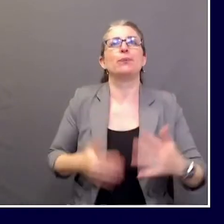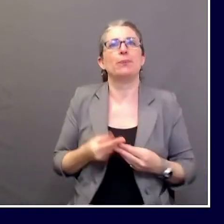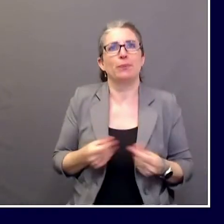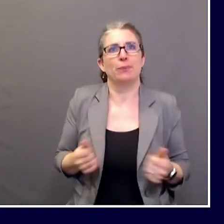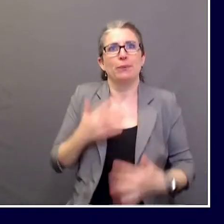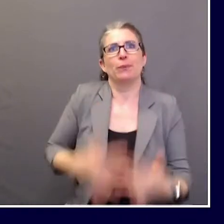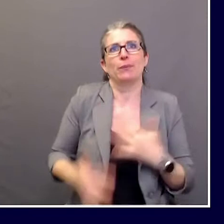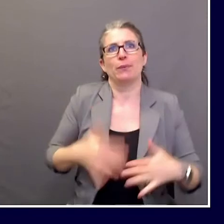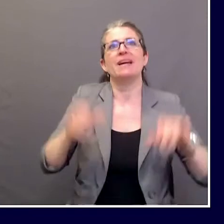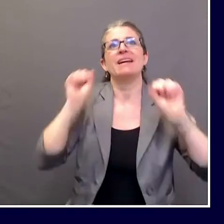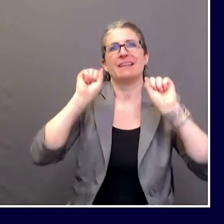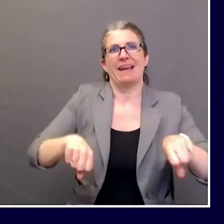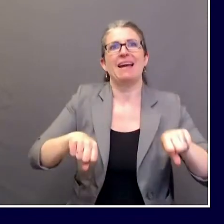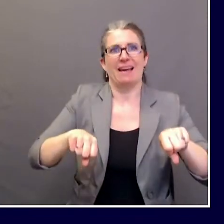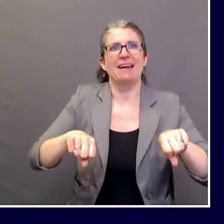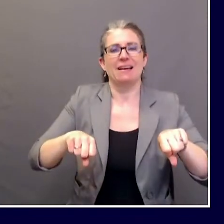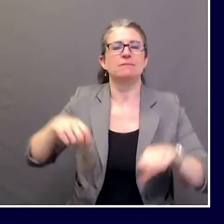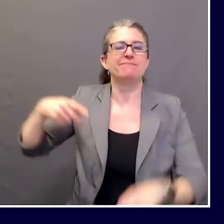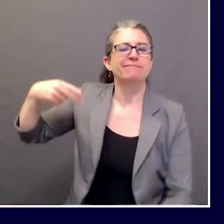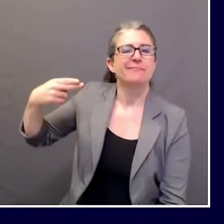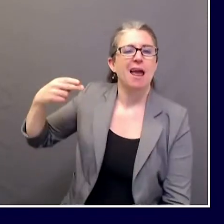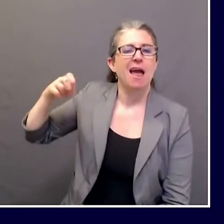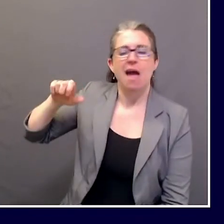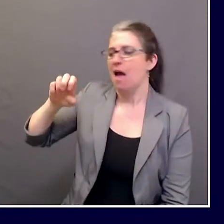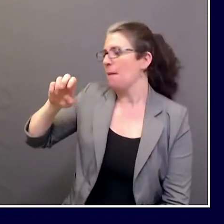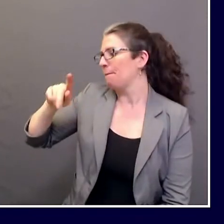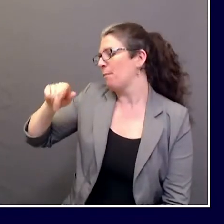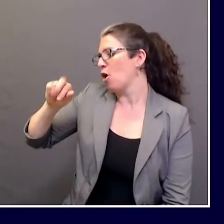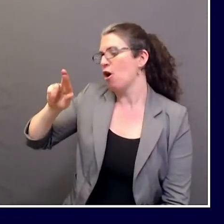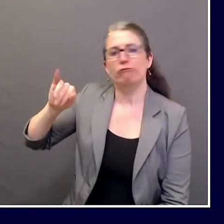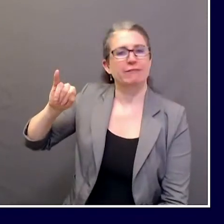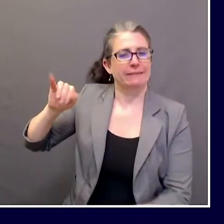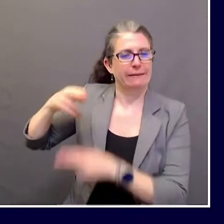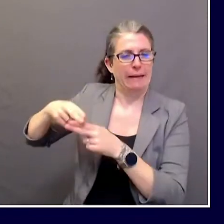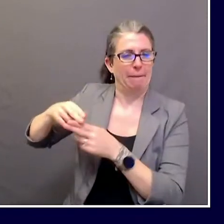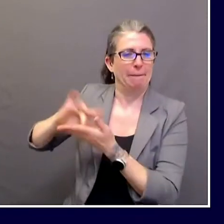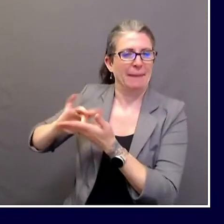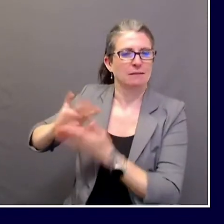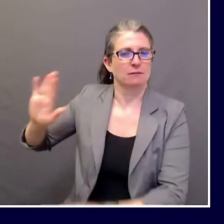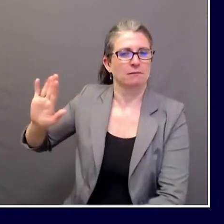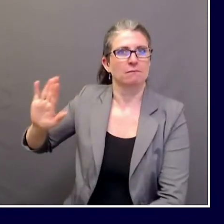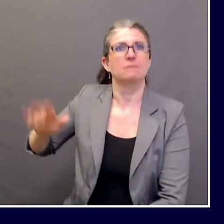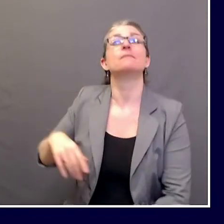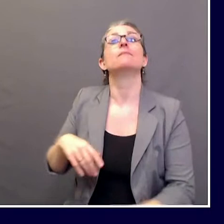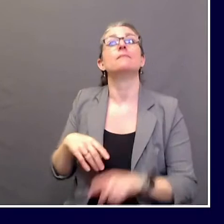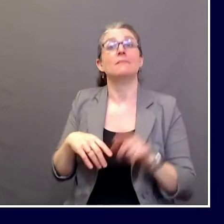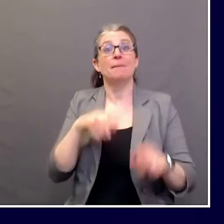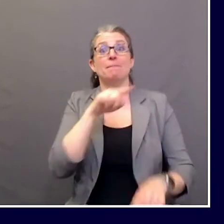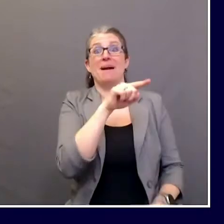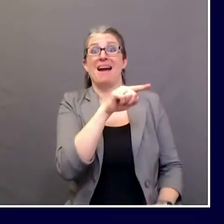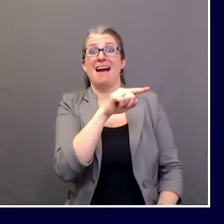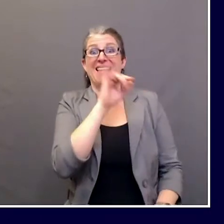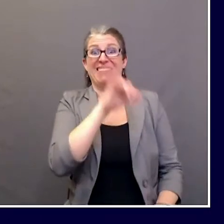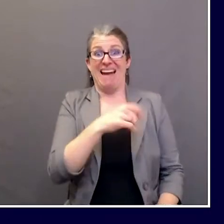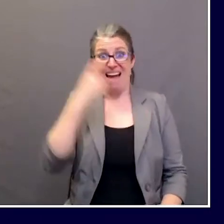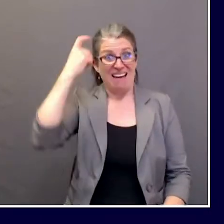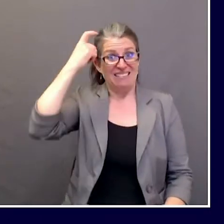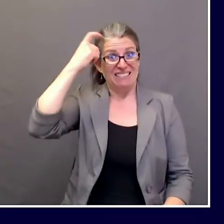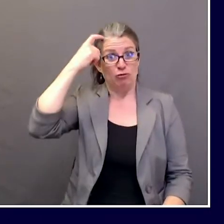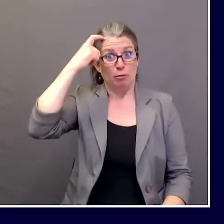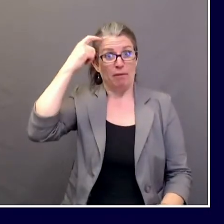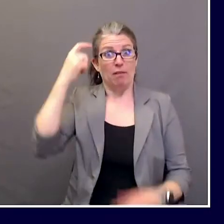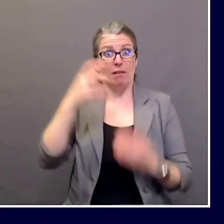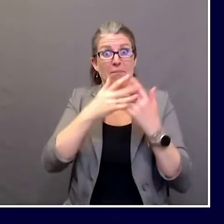But with this type of blood clot, with these CVSTs, that standard treatment using a drug like